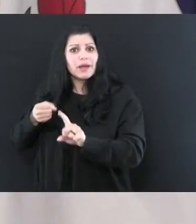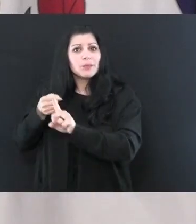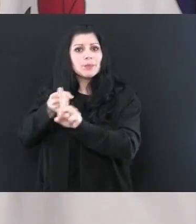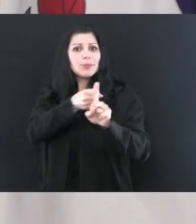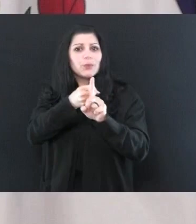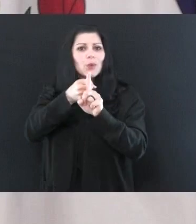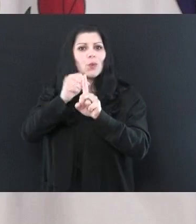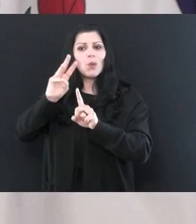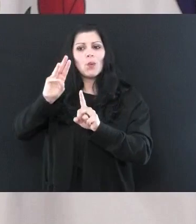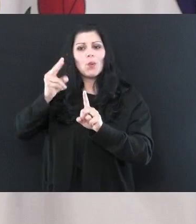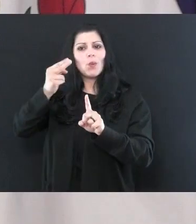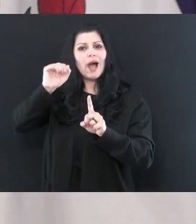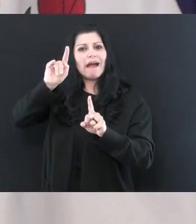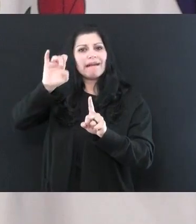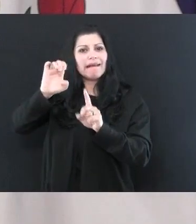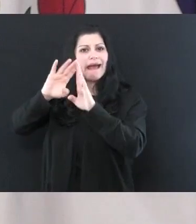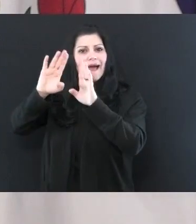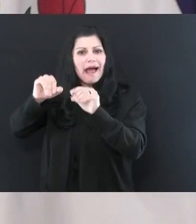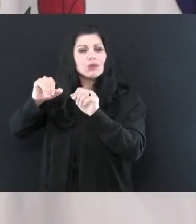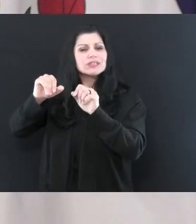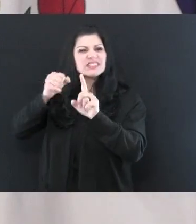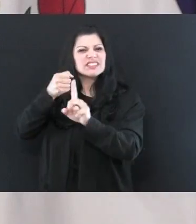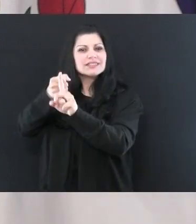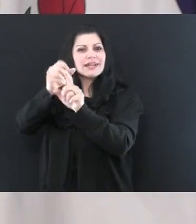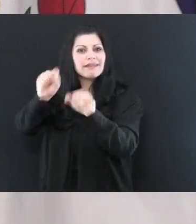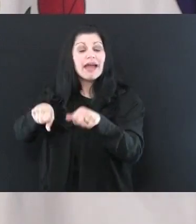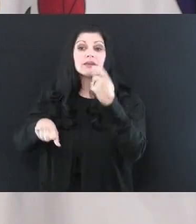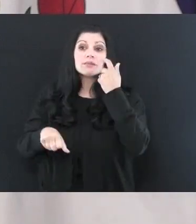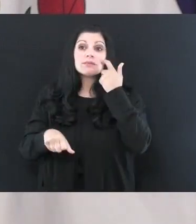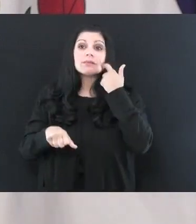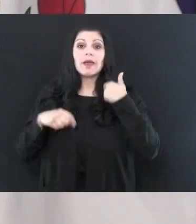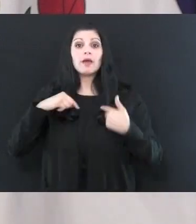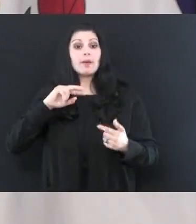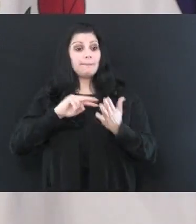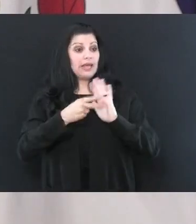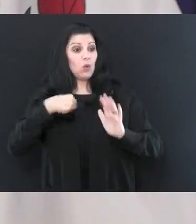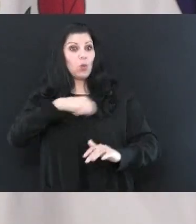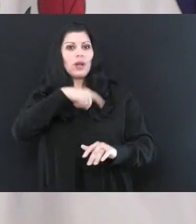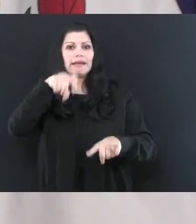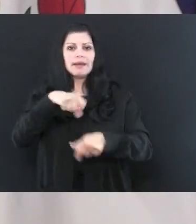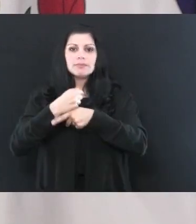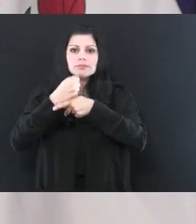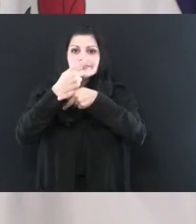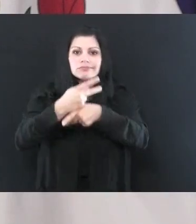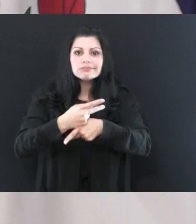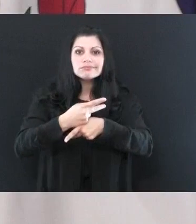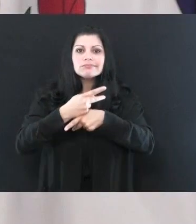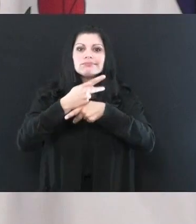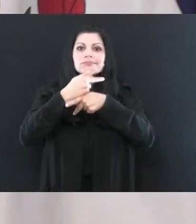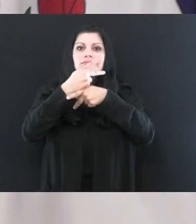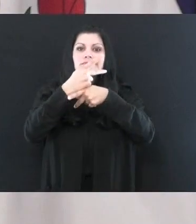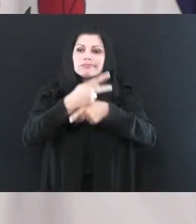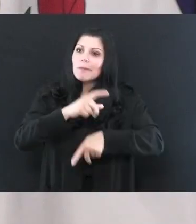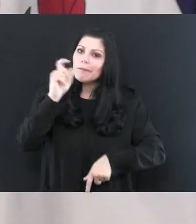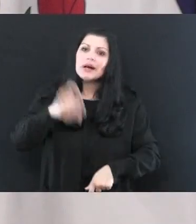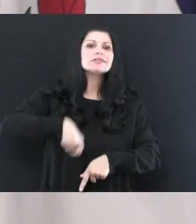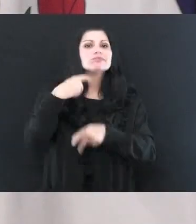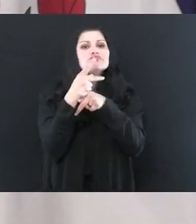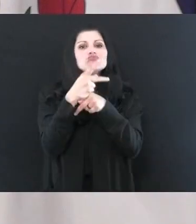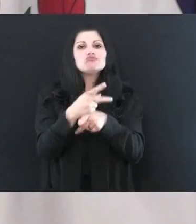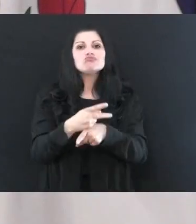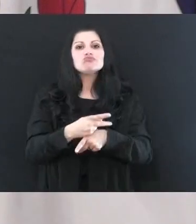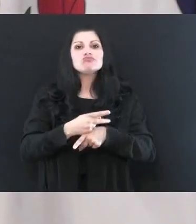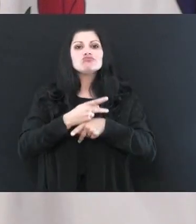we've really got to know that we've got to be on guard all the time. So, you know, no